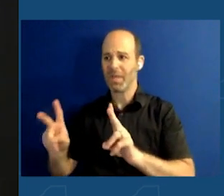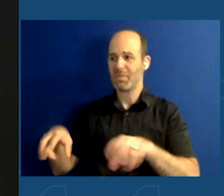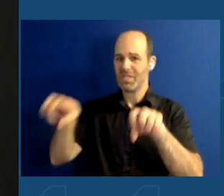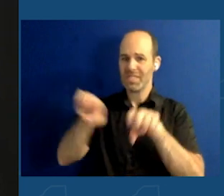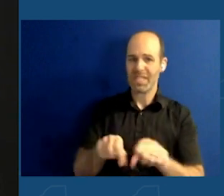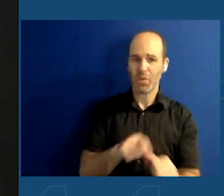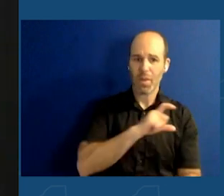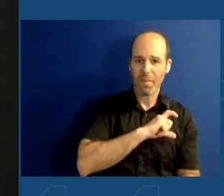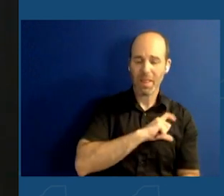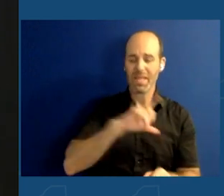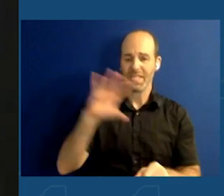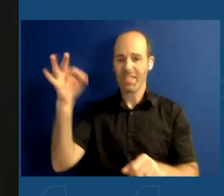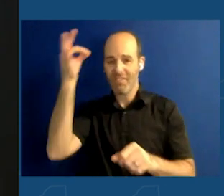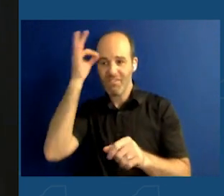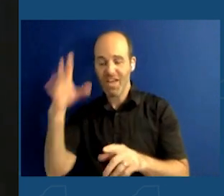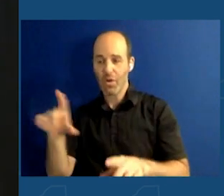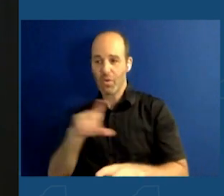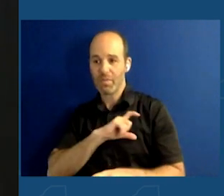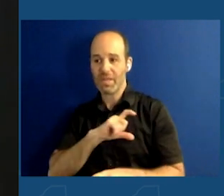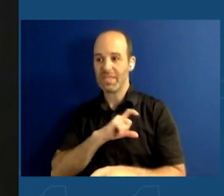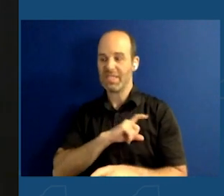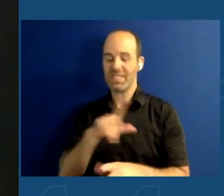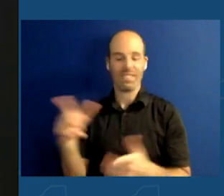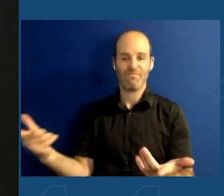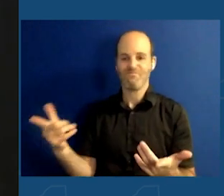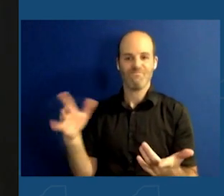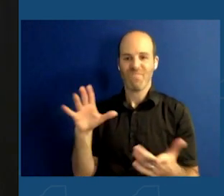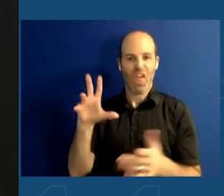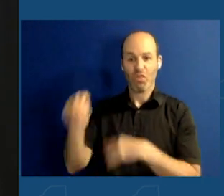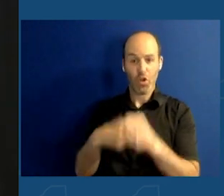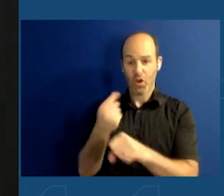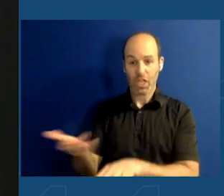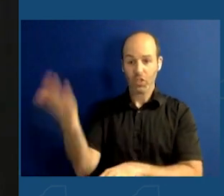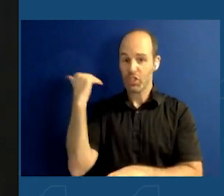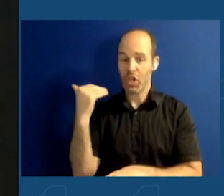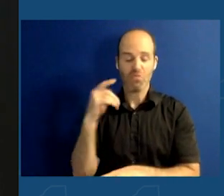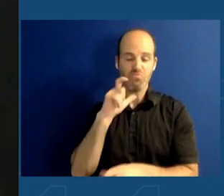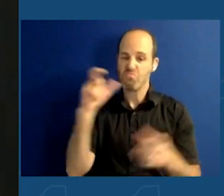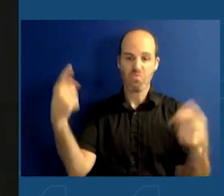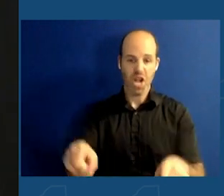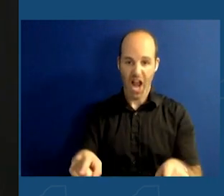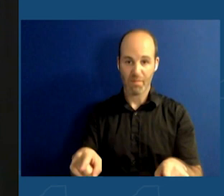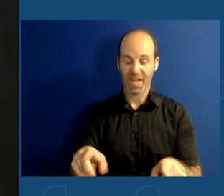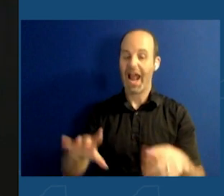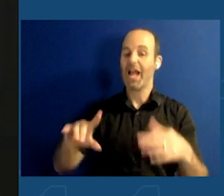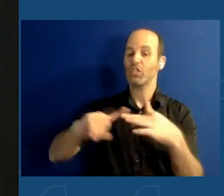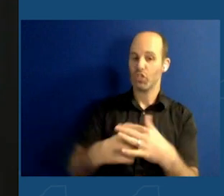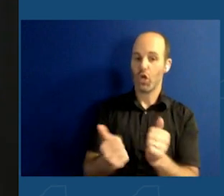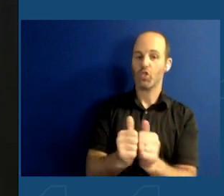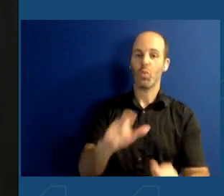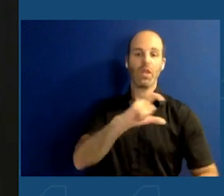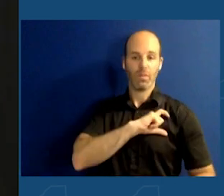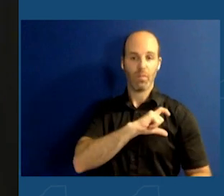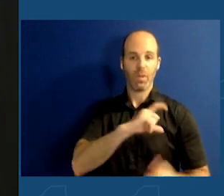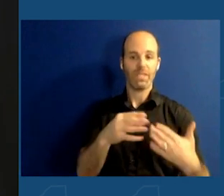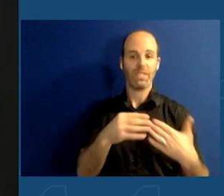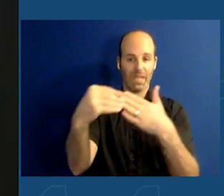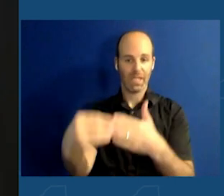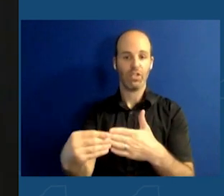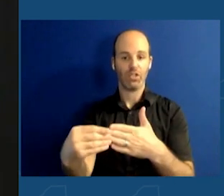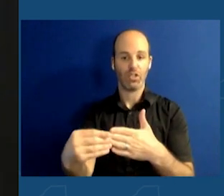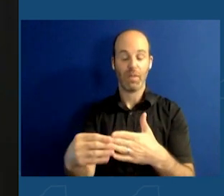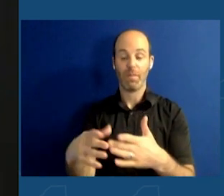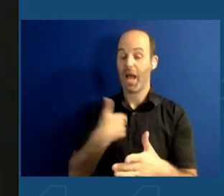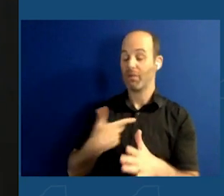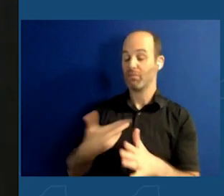would just not have happened. And it's really important. It starts with law enforcement leadership, so thank you very much. As a former federal prosecutor and U.S.